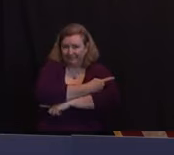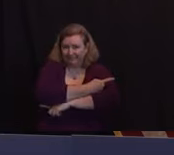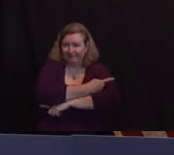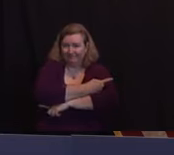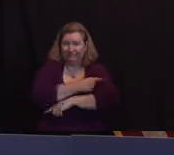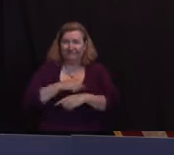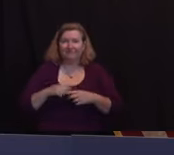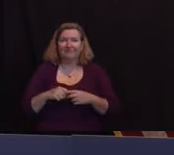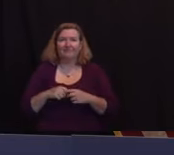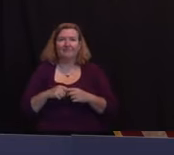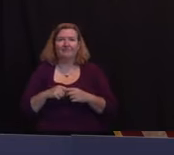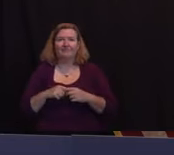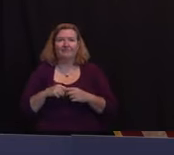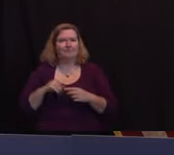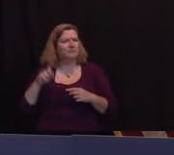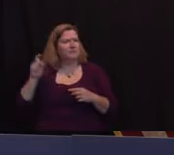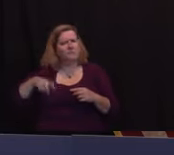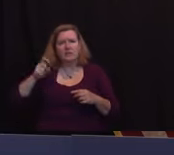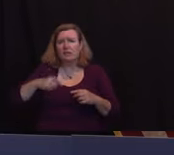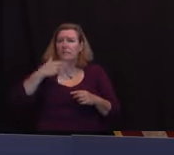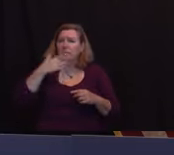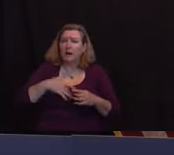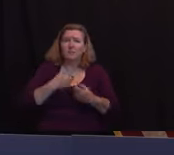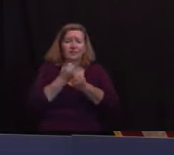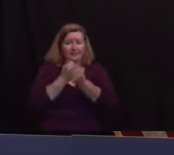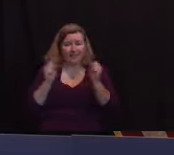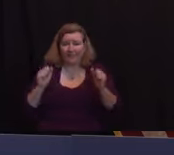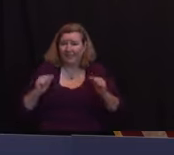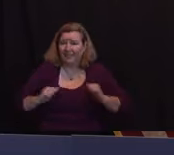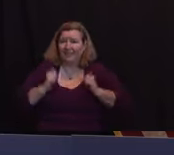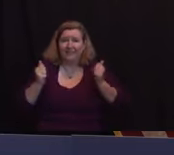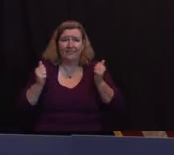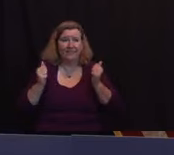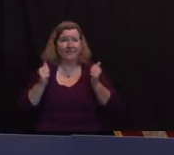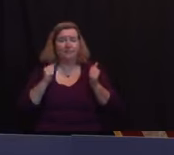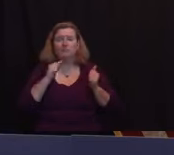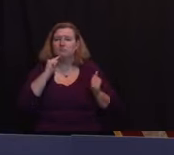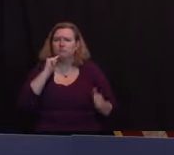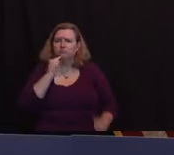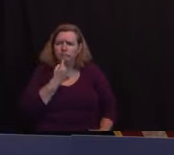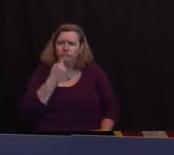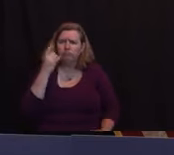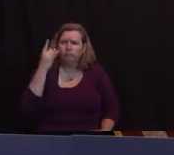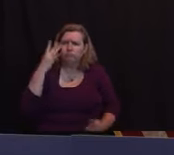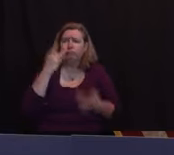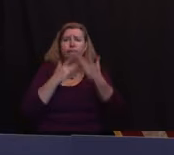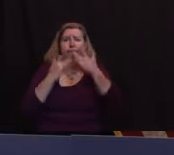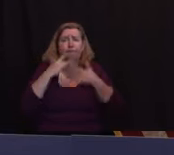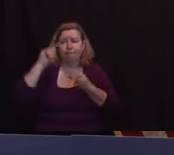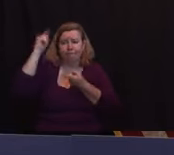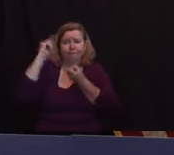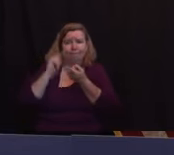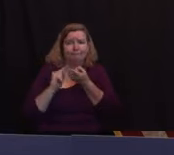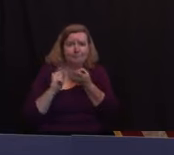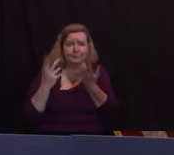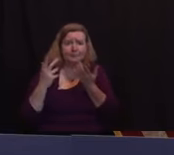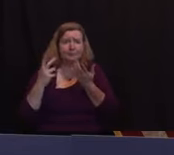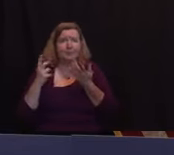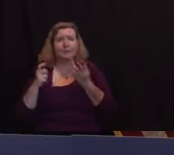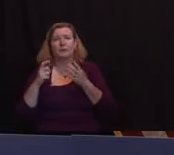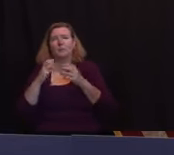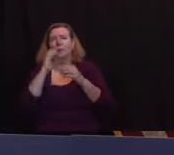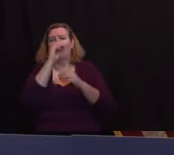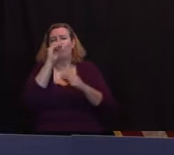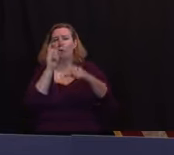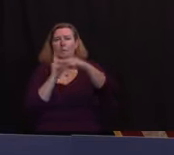save lives. There's currently a severe blood shortage, especially for O positive and O negative.